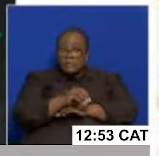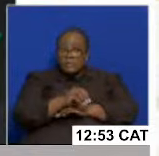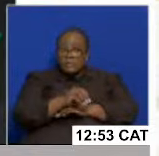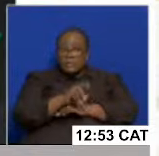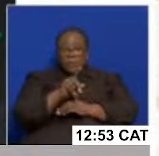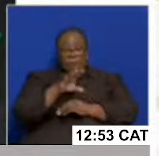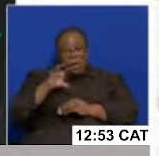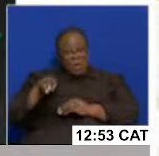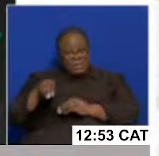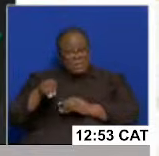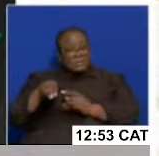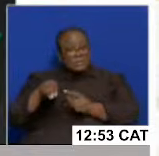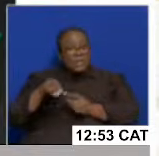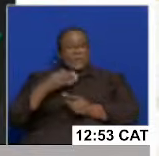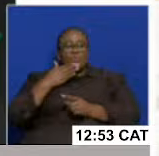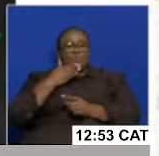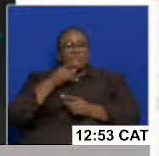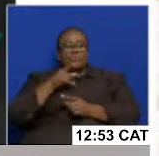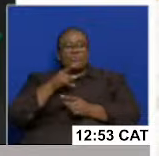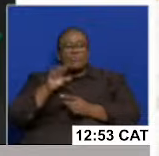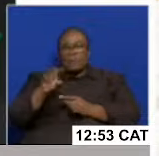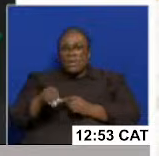Can I read it again? I'm sorry.